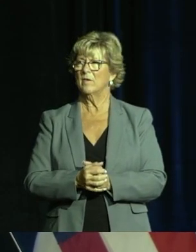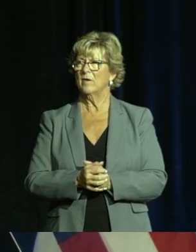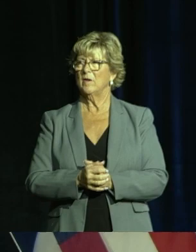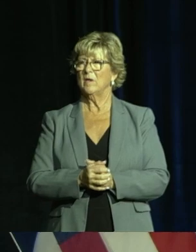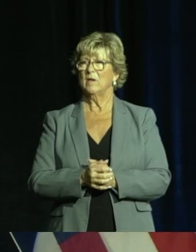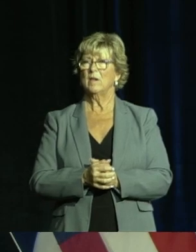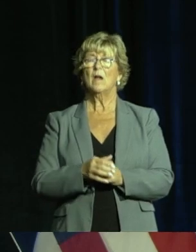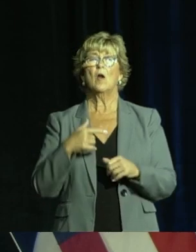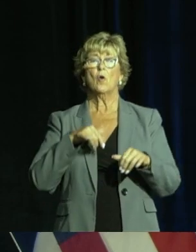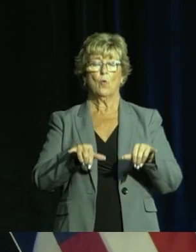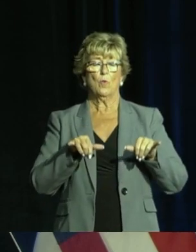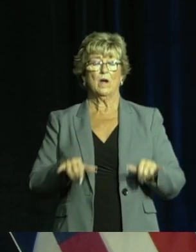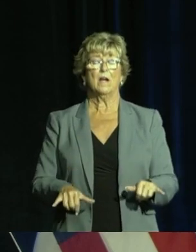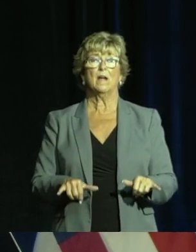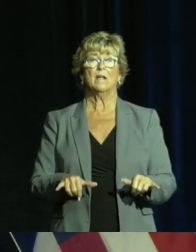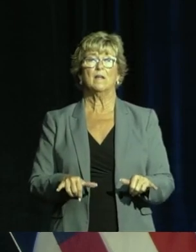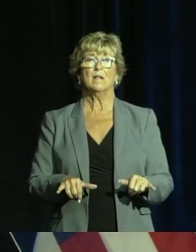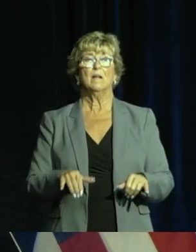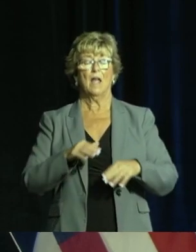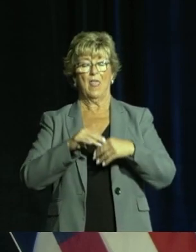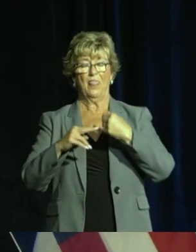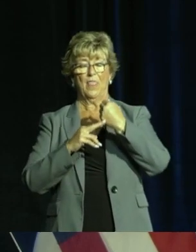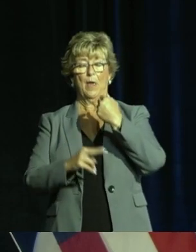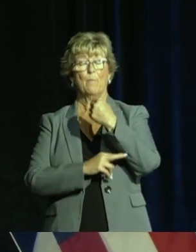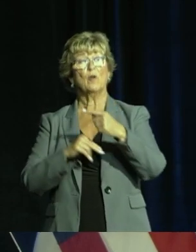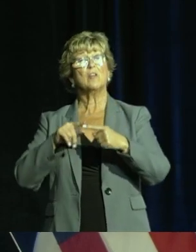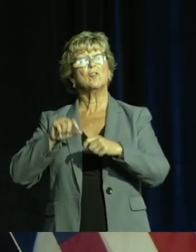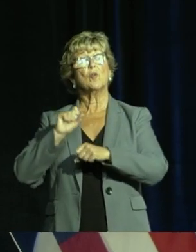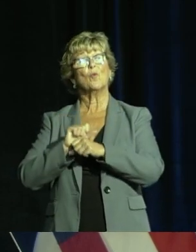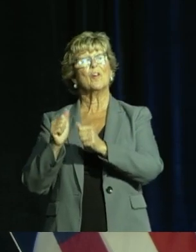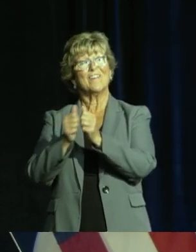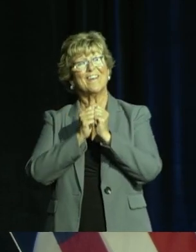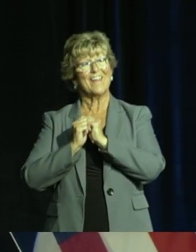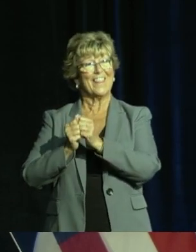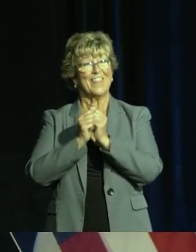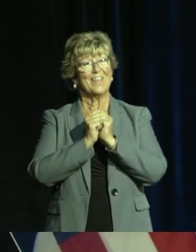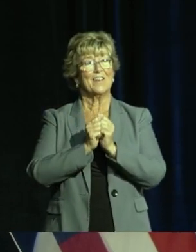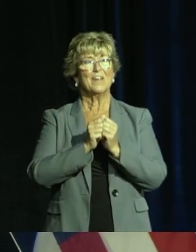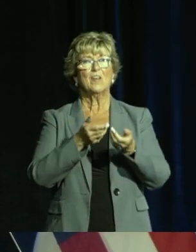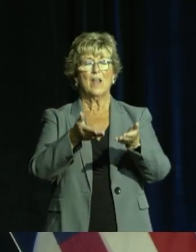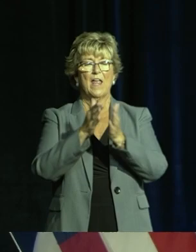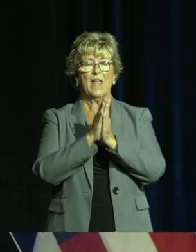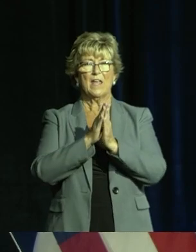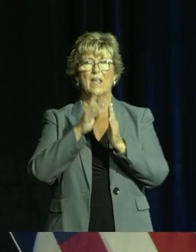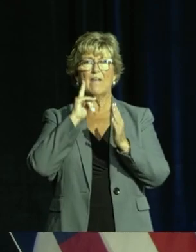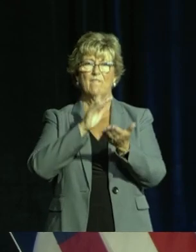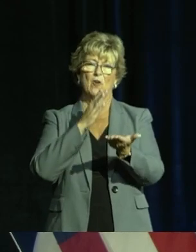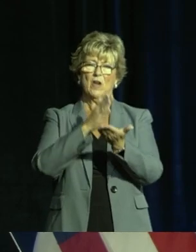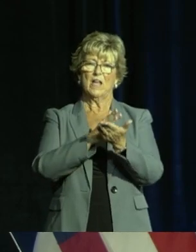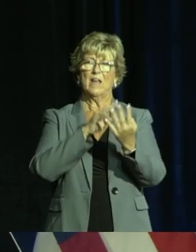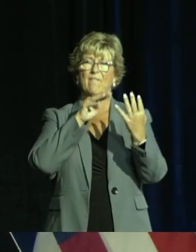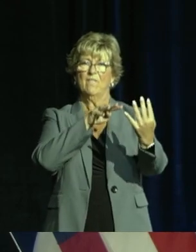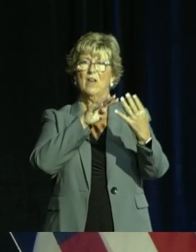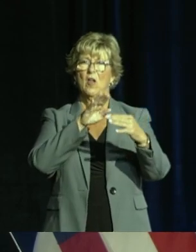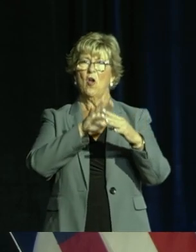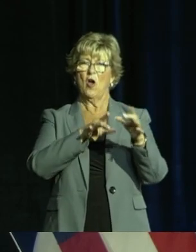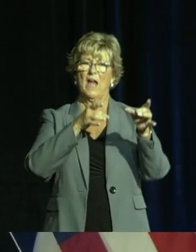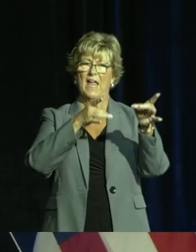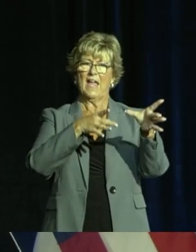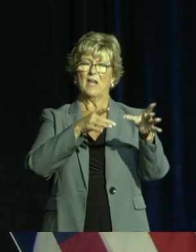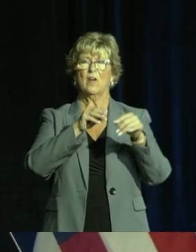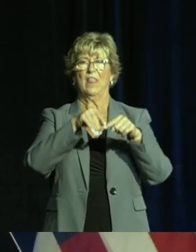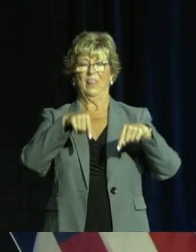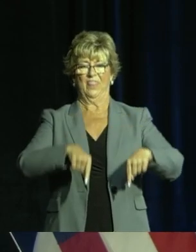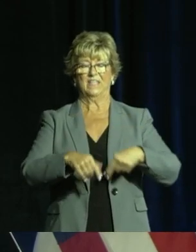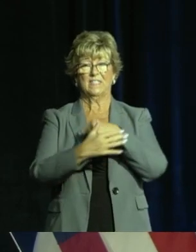we stand before you as a bridge to work together with you in asking for a ceasefire on hatred in this